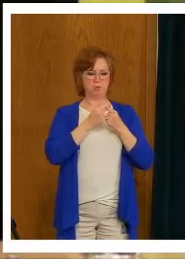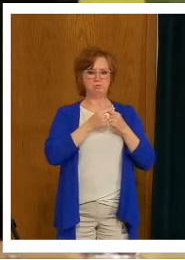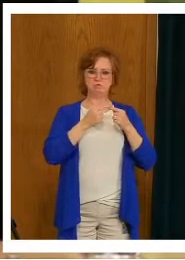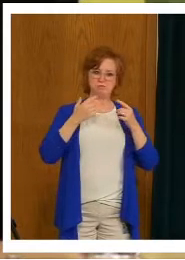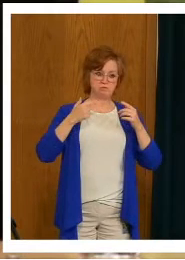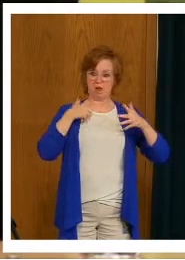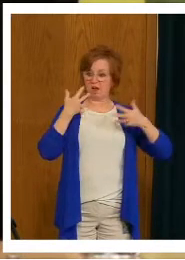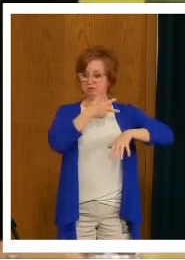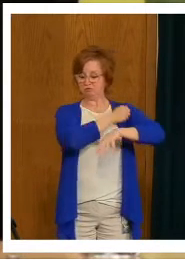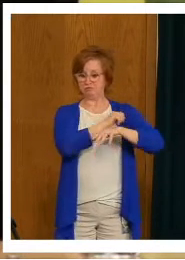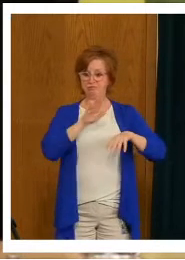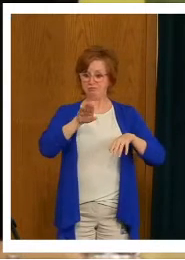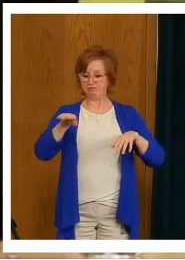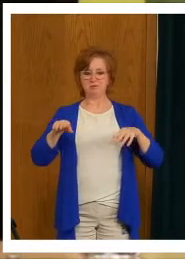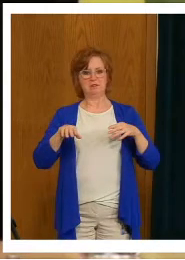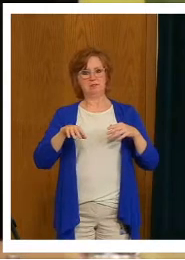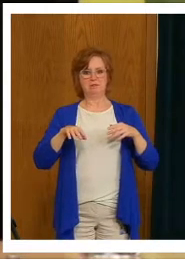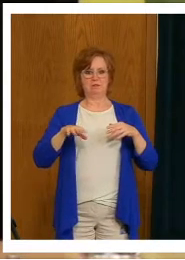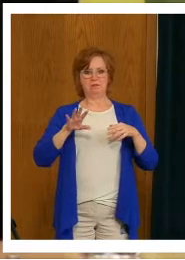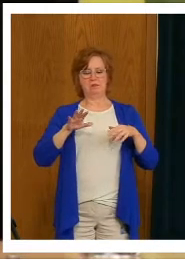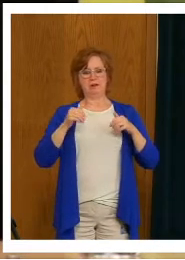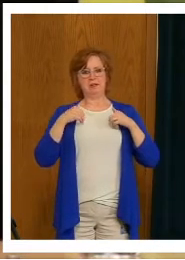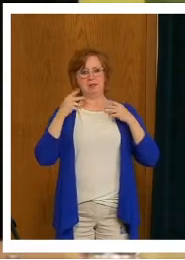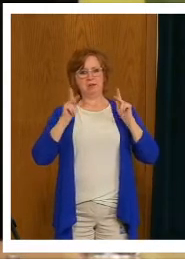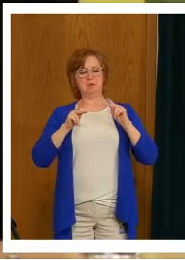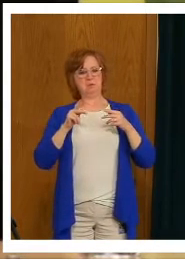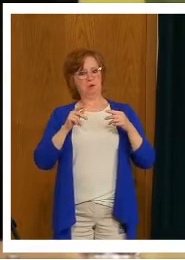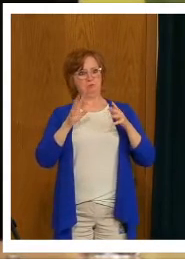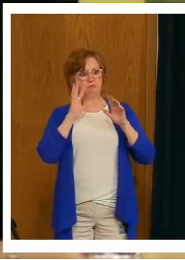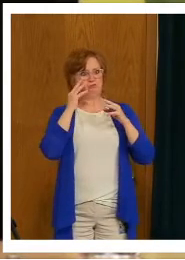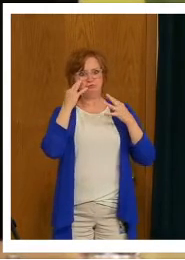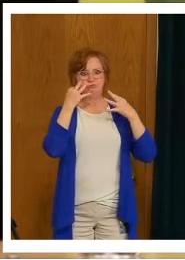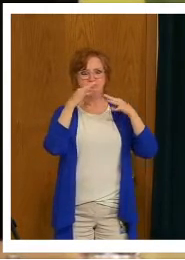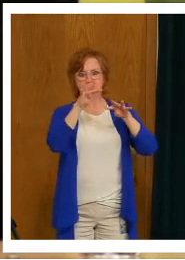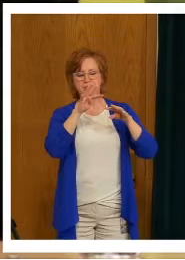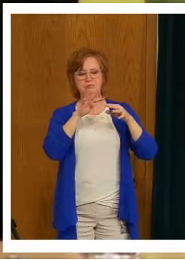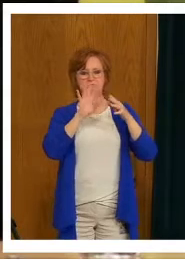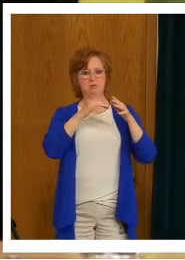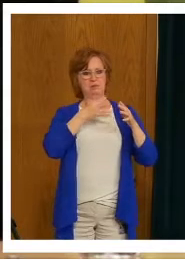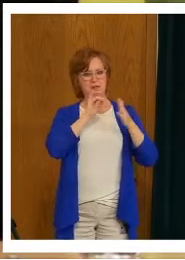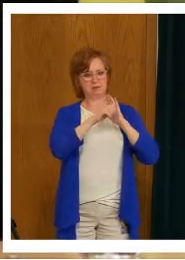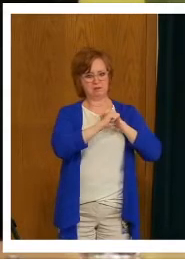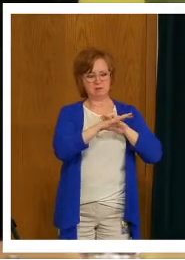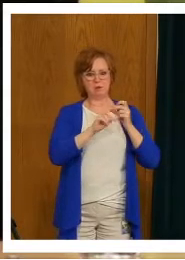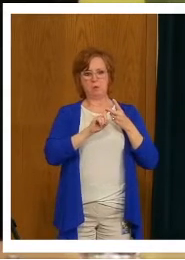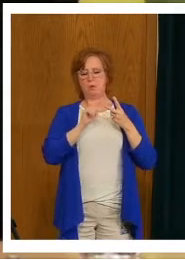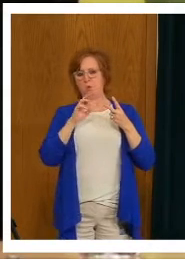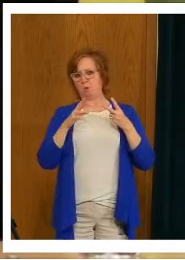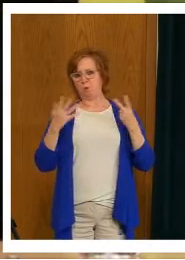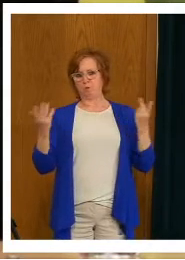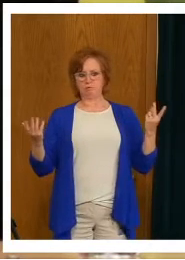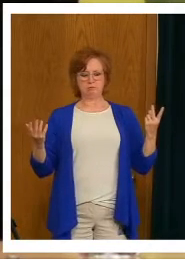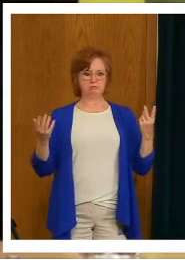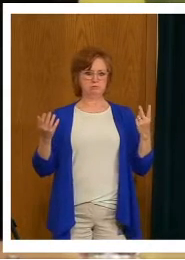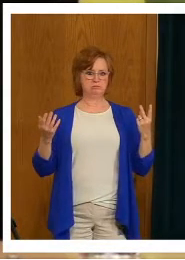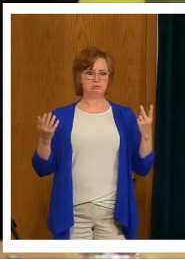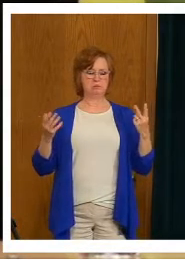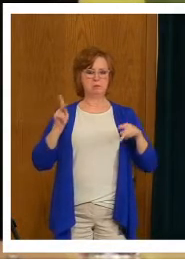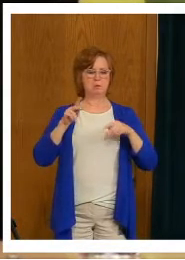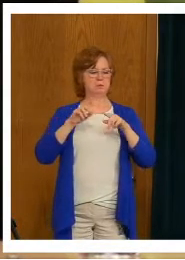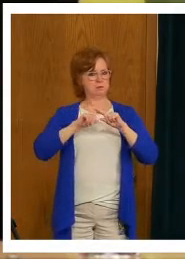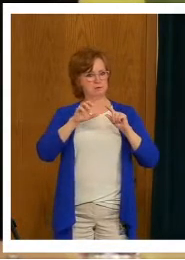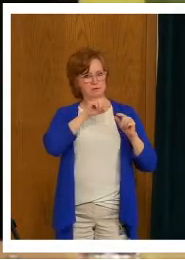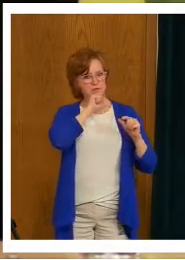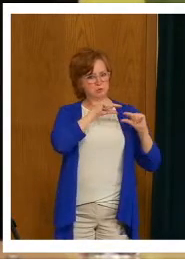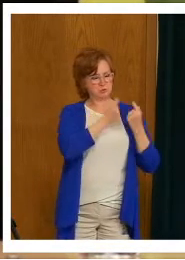and also I think in fairness, however, would be useful for people of all ages that are working, but we had